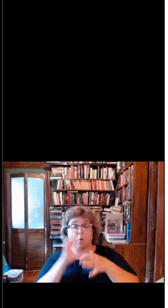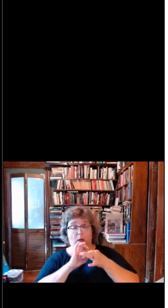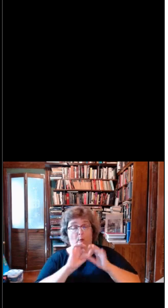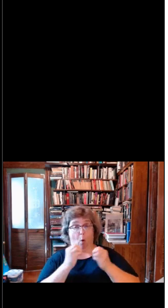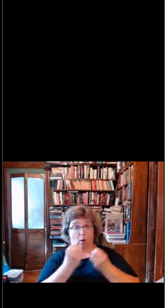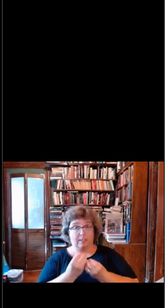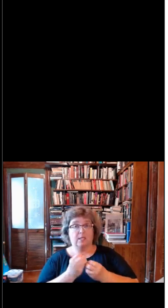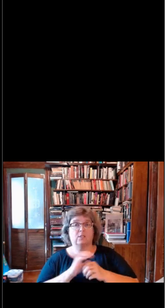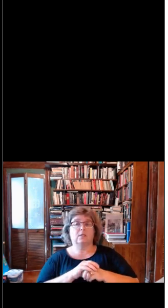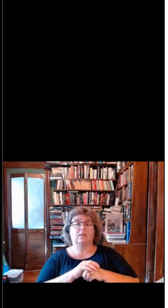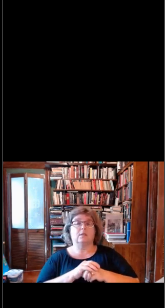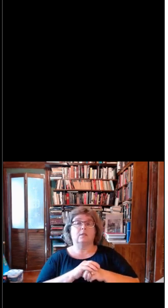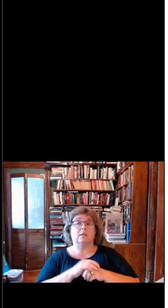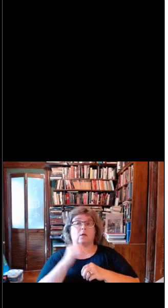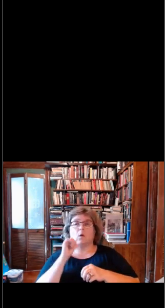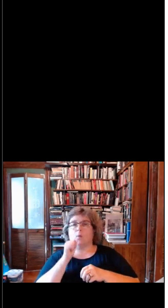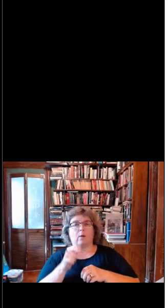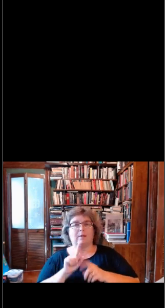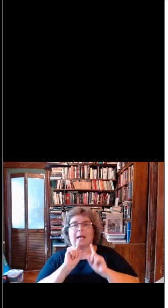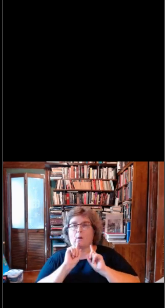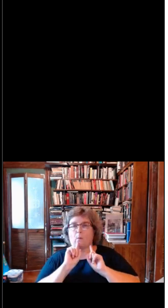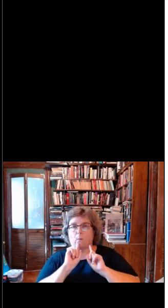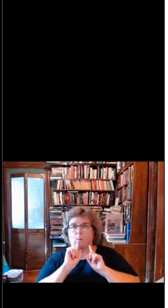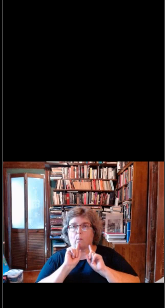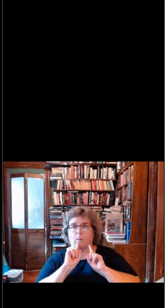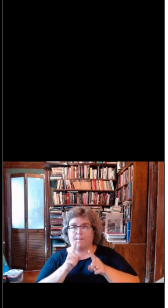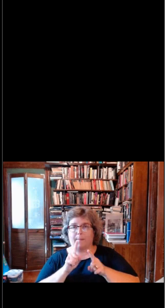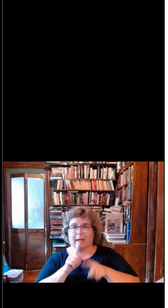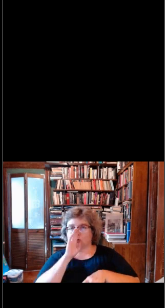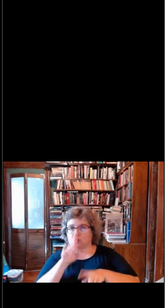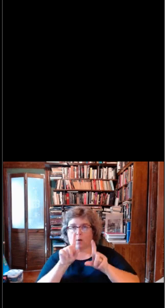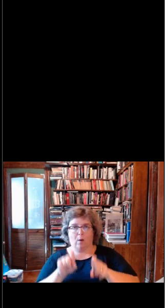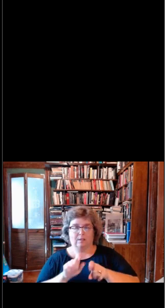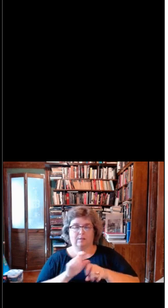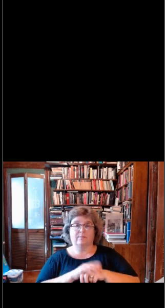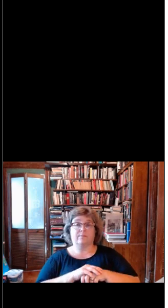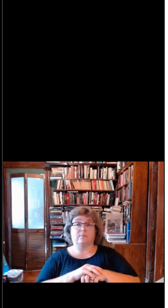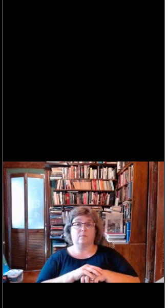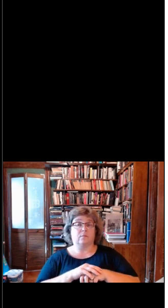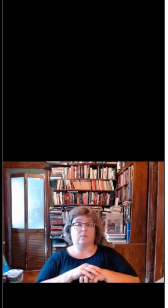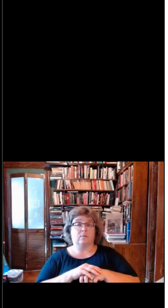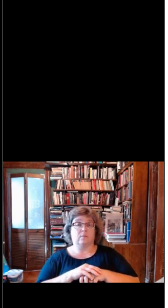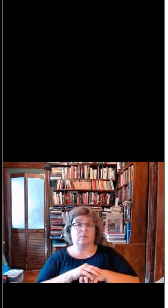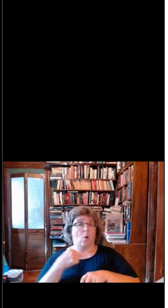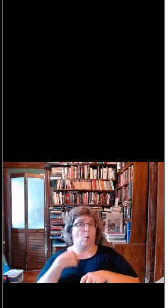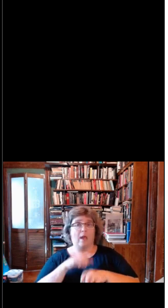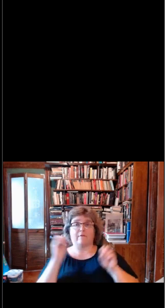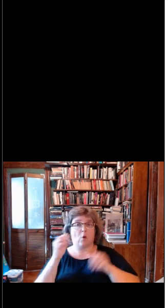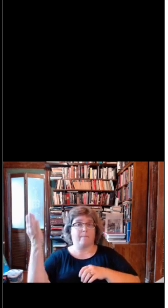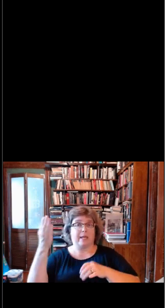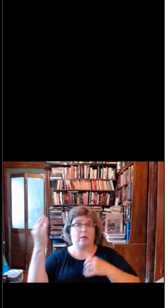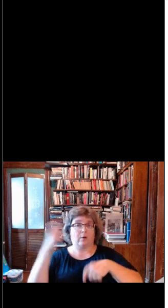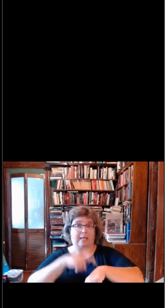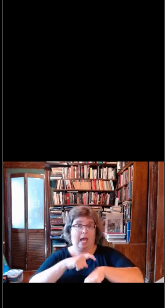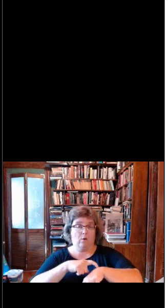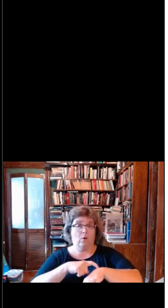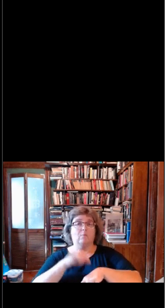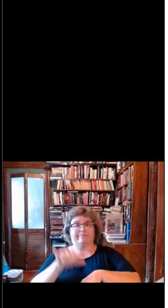organization, again, we will not respond to direct questions. We do not have any speakers at this time. We will